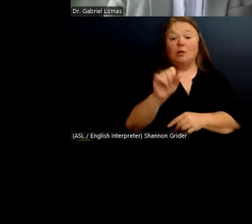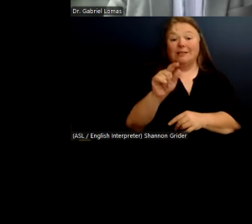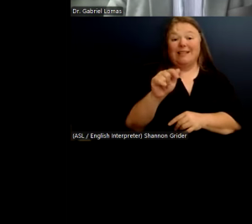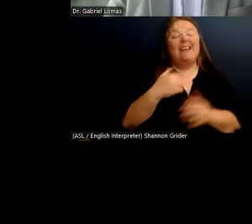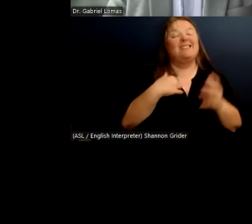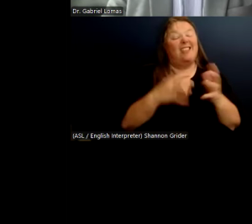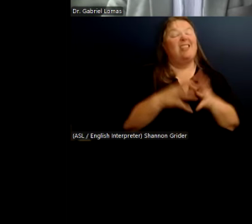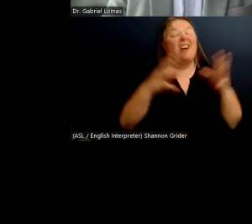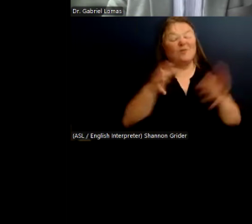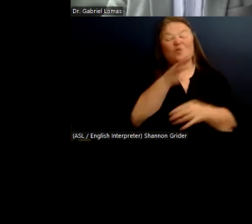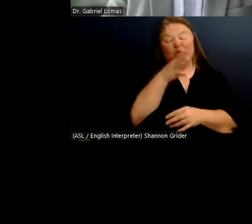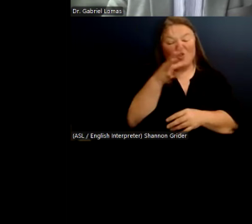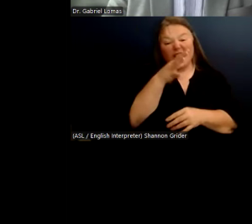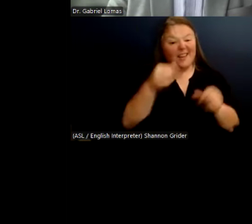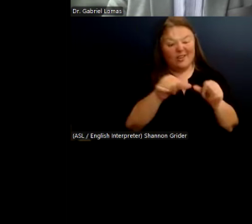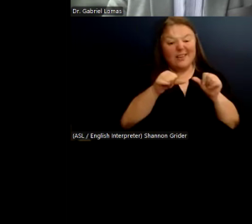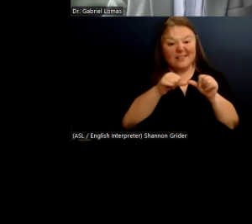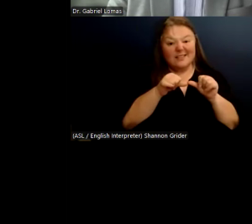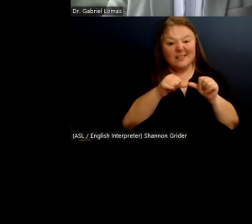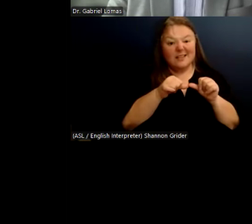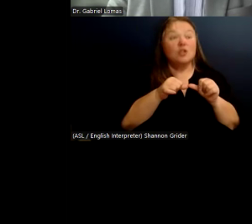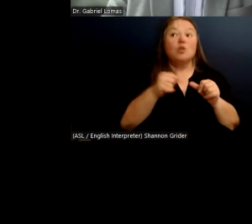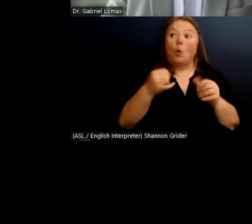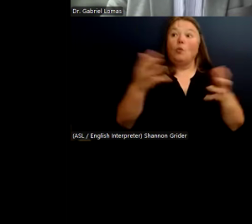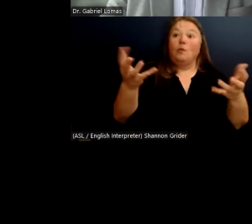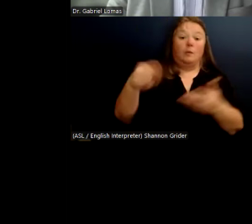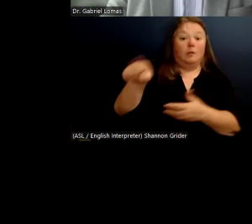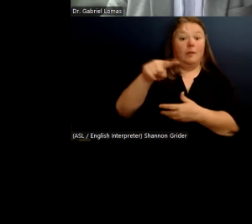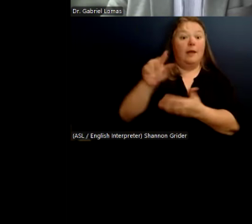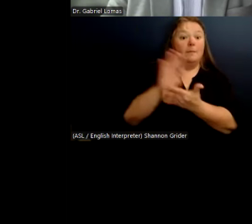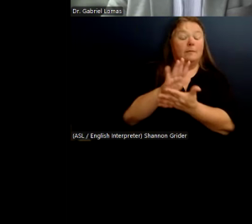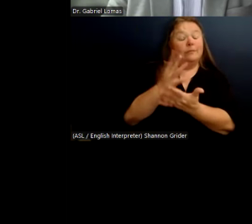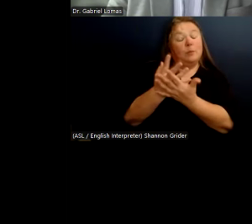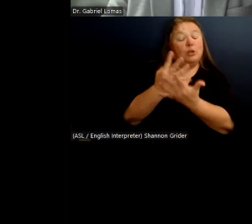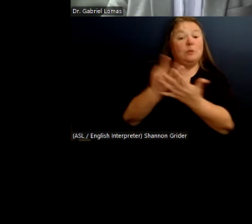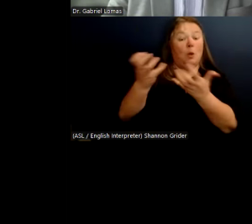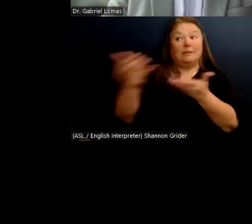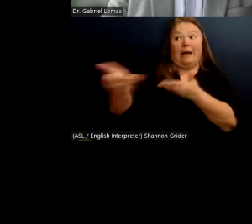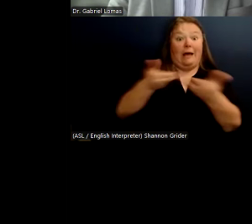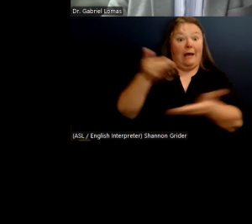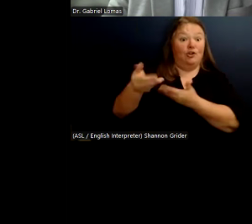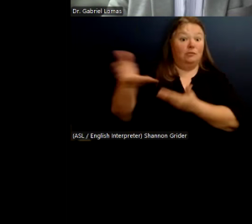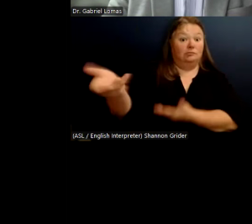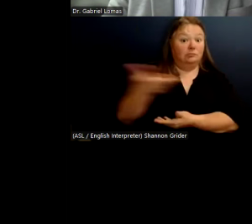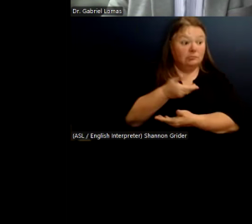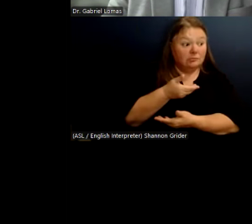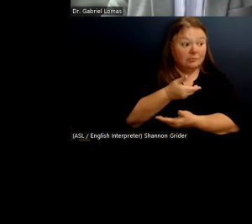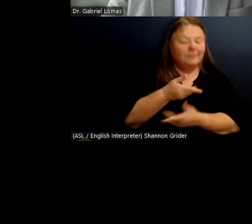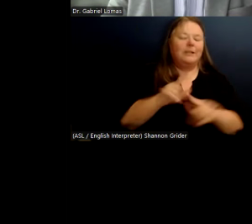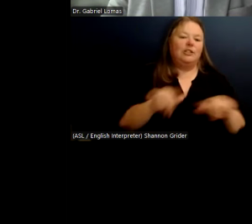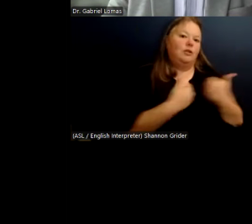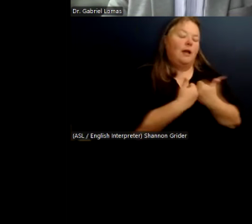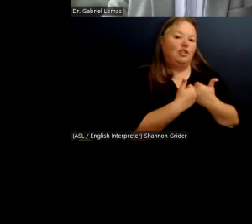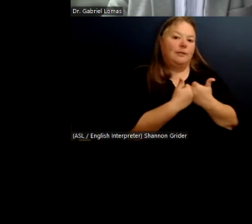rural areas. So even though the desire to hire is there, it can be a challenge. And Michelle, in so many ways,